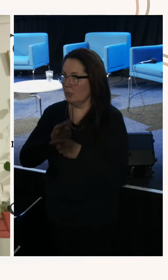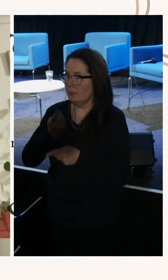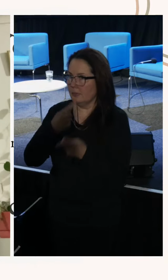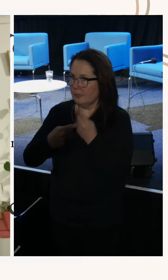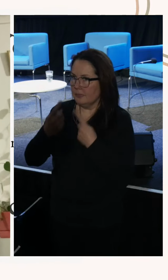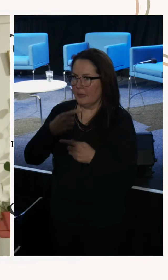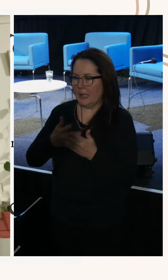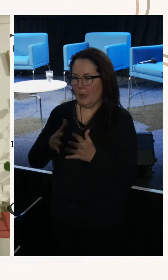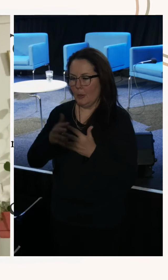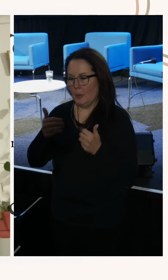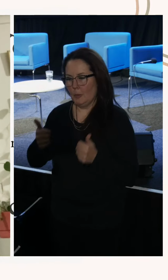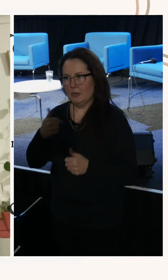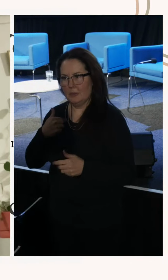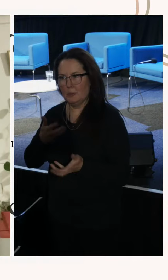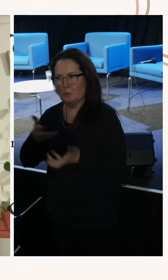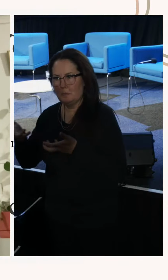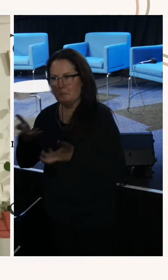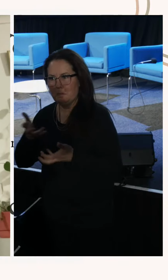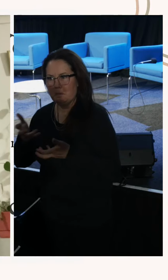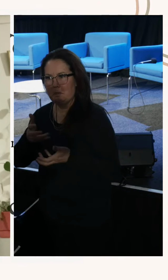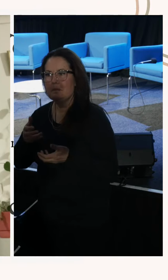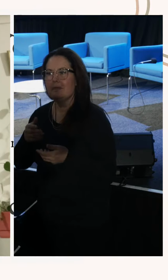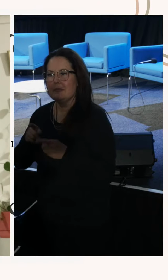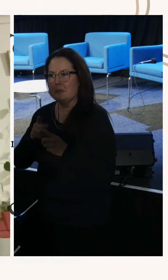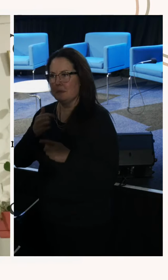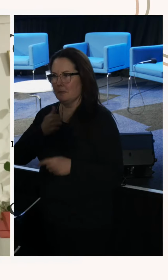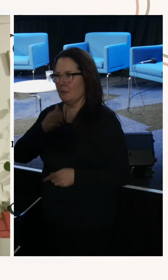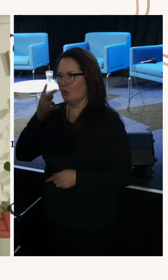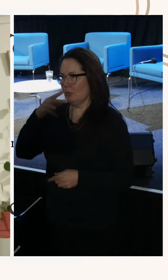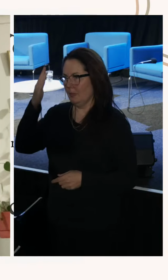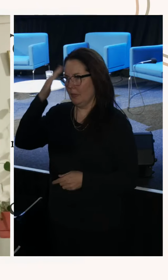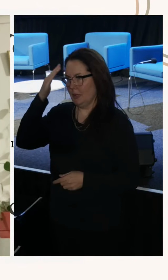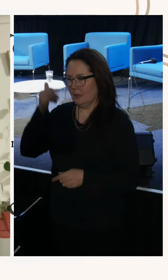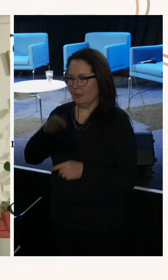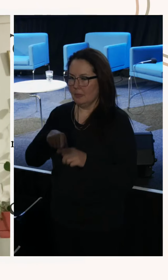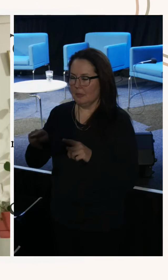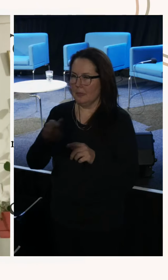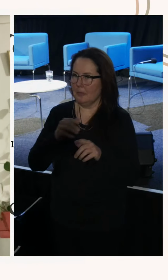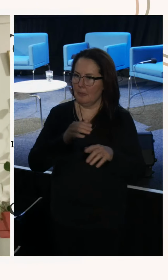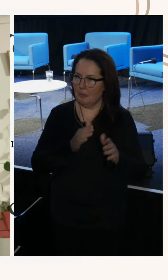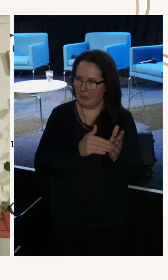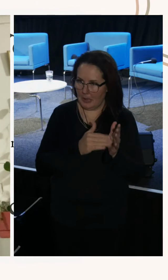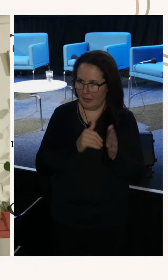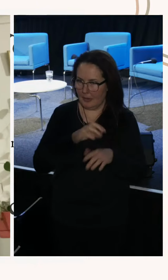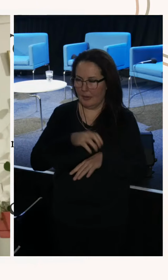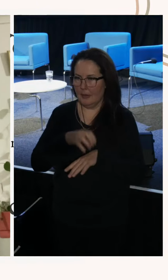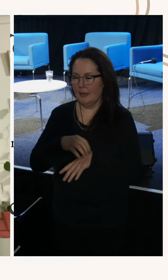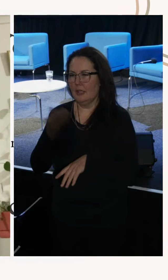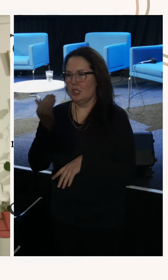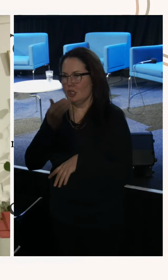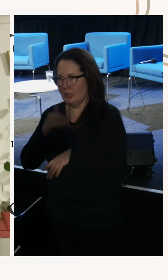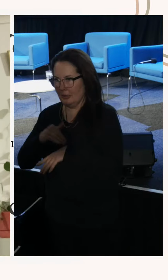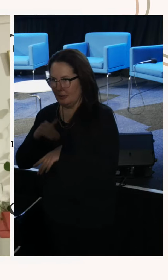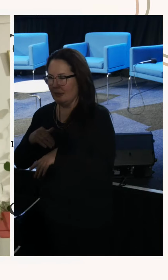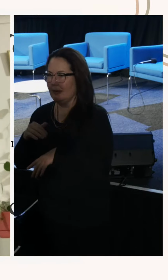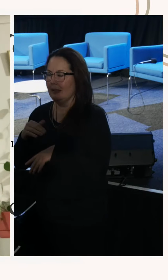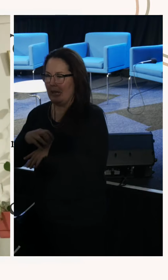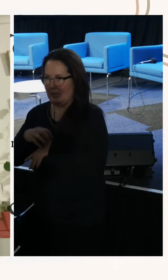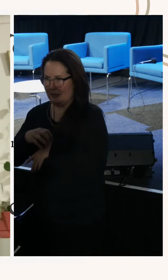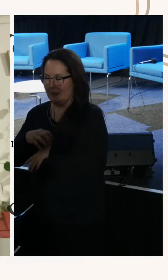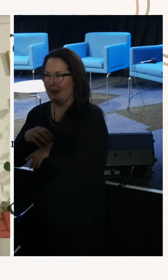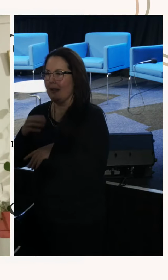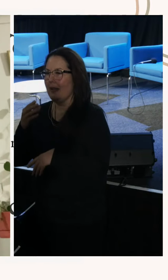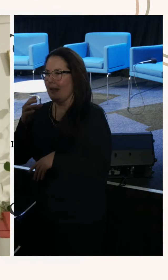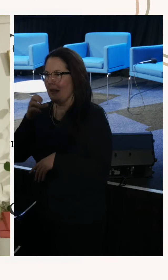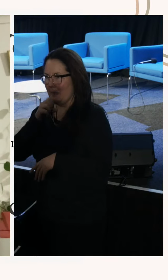I'm good at baking like my grandmother was. I make mostly butter cakes, apple cakes, cheesecakes, lemon cakes. Simple and